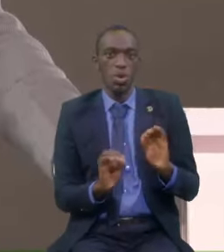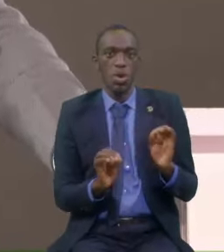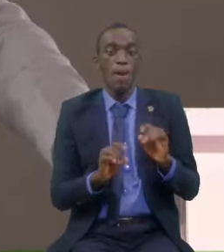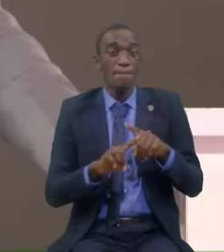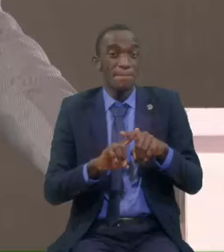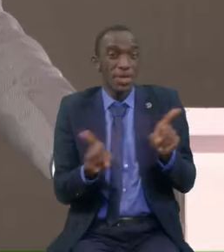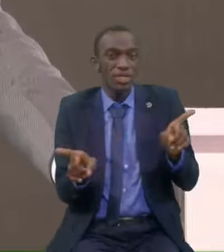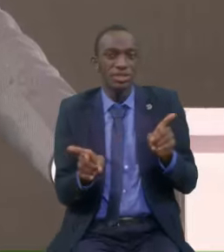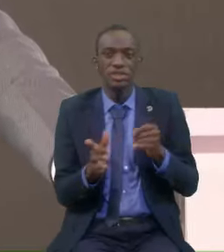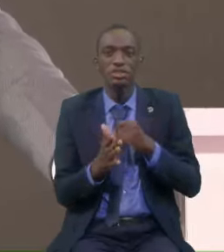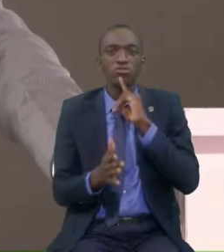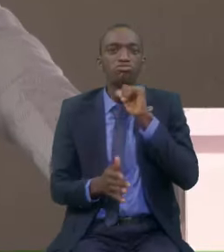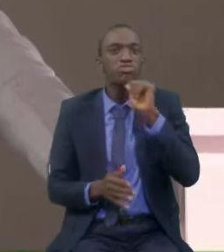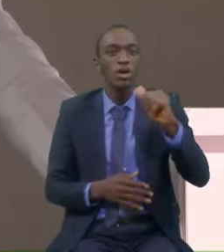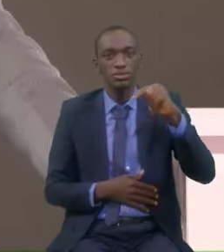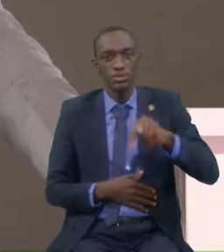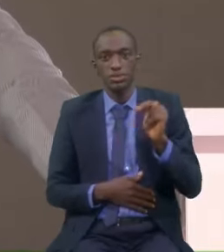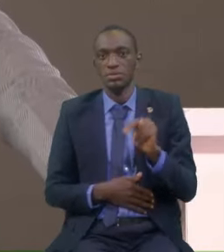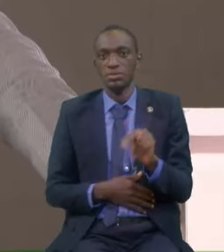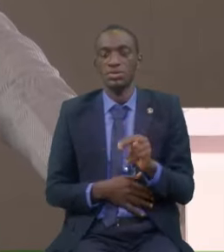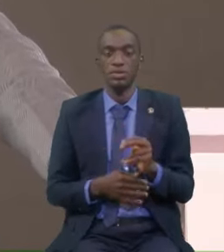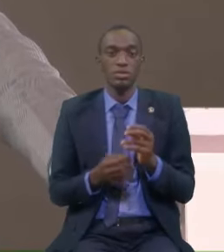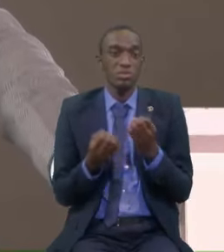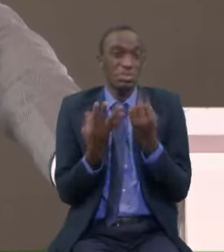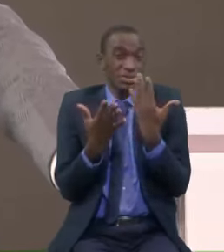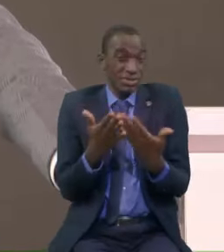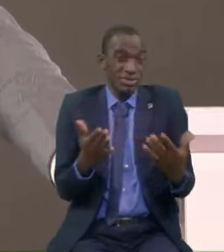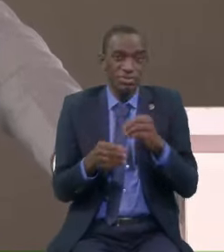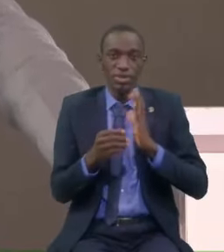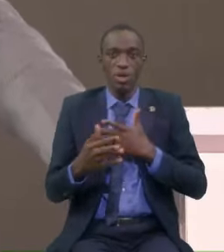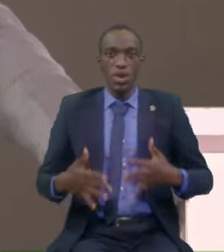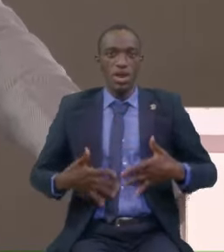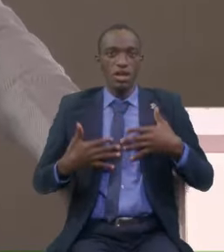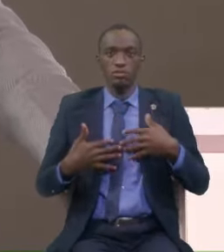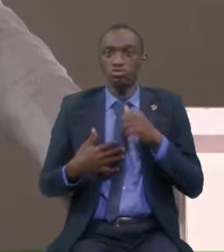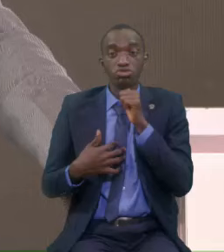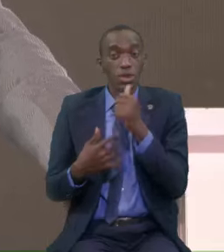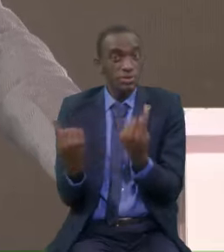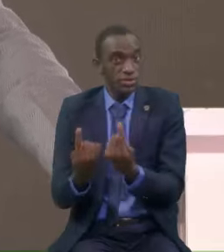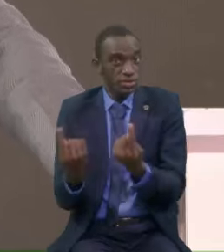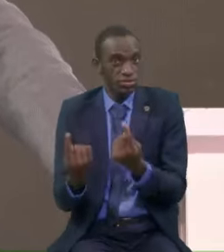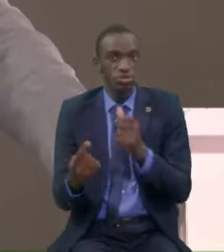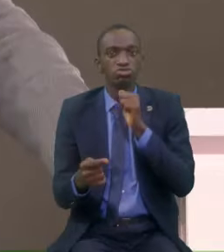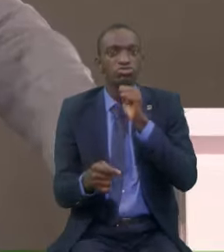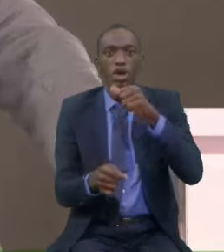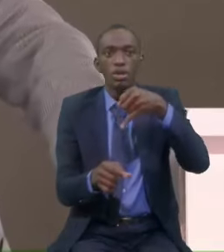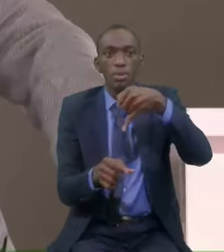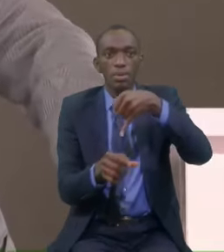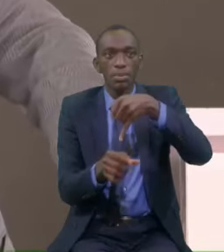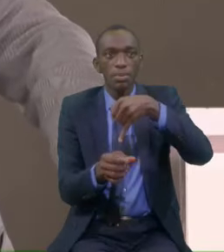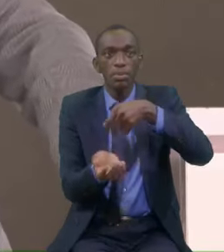many things in our lives, they're not sinful, they're not poisonous, they're